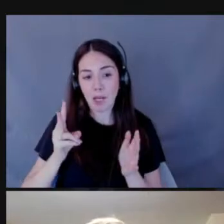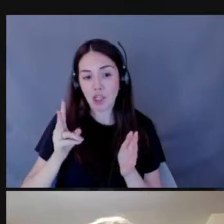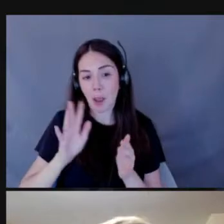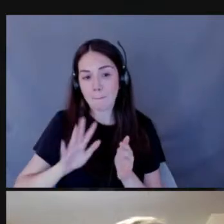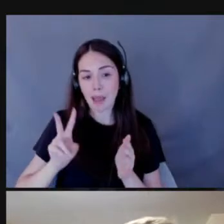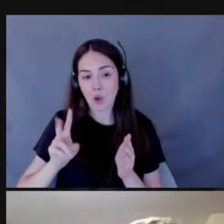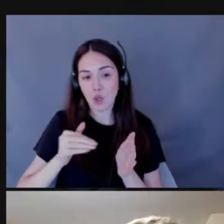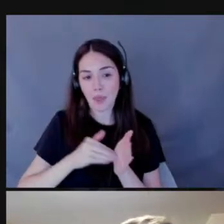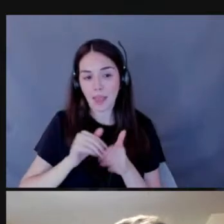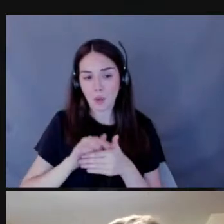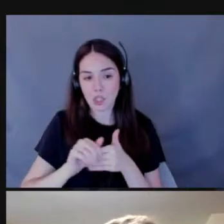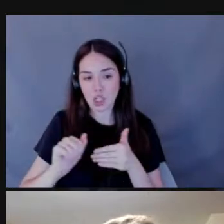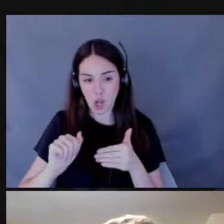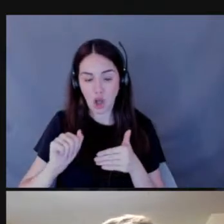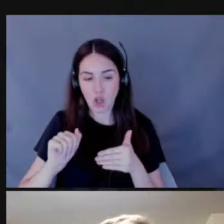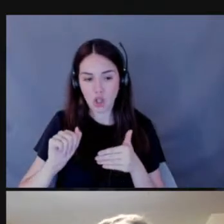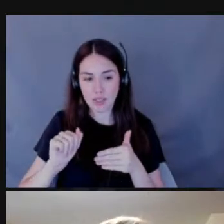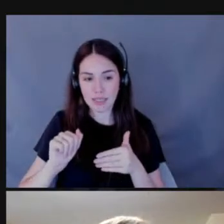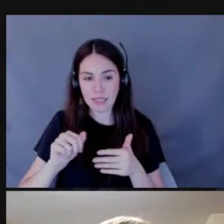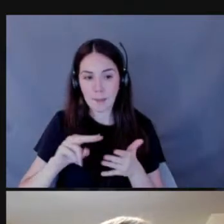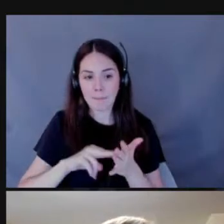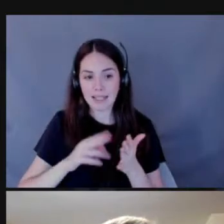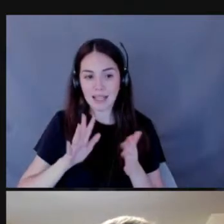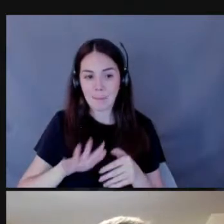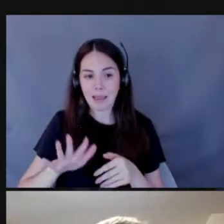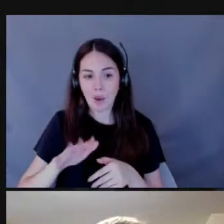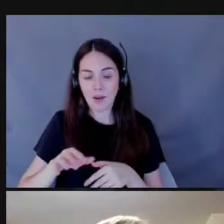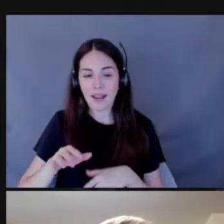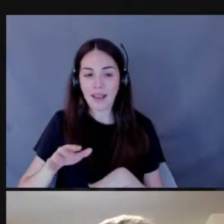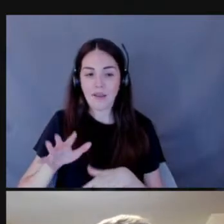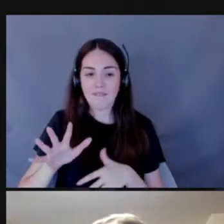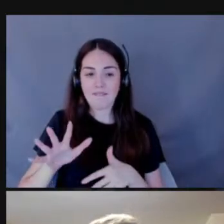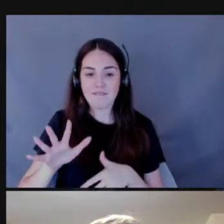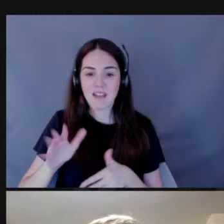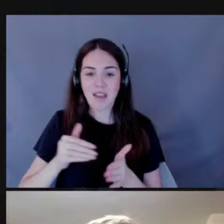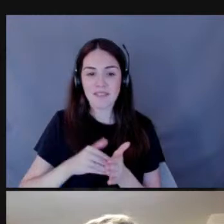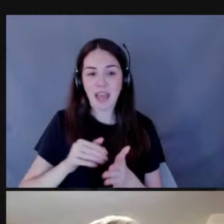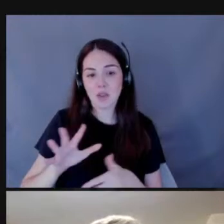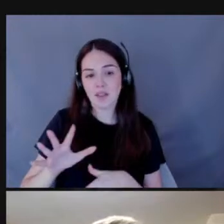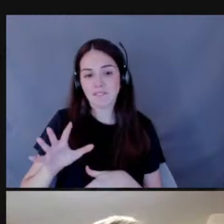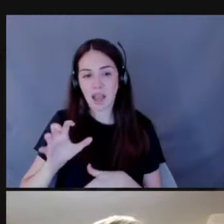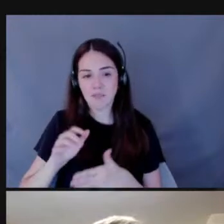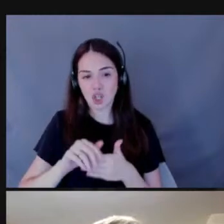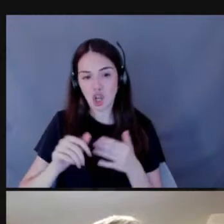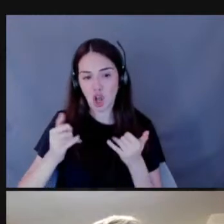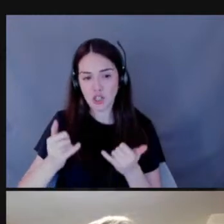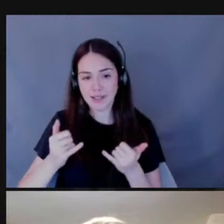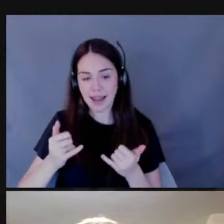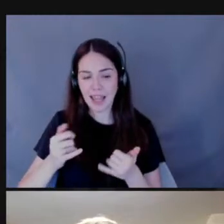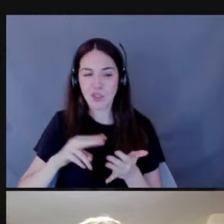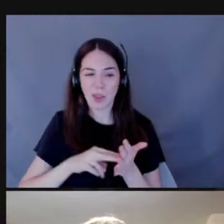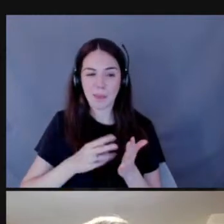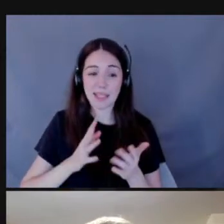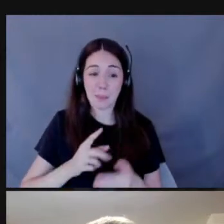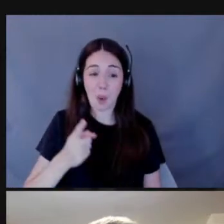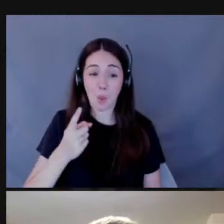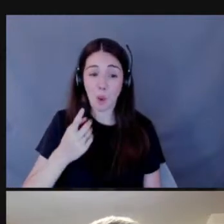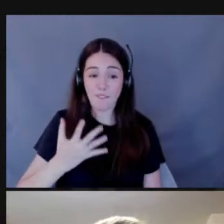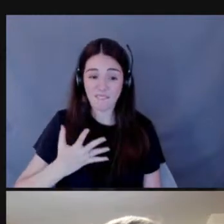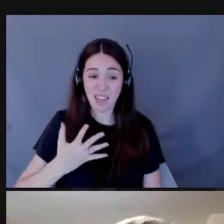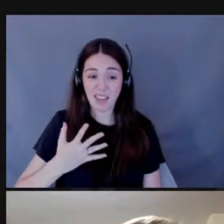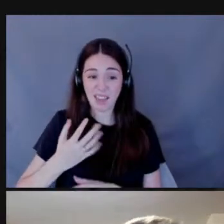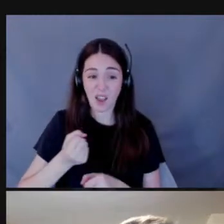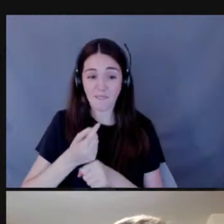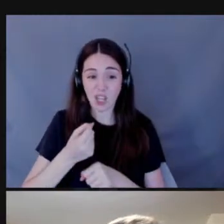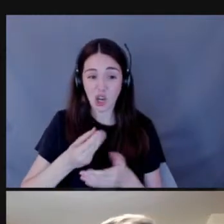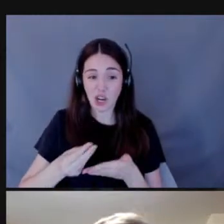$2,000, which would be about $5,500 in today's money. So it's about a fifth of your yearly income if you want to have a camcorder